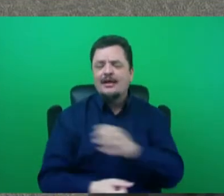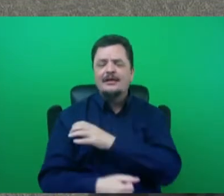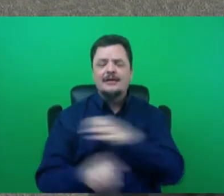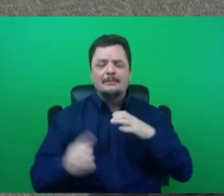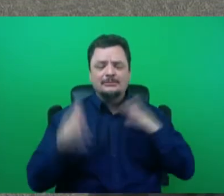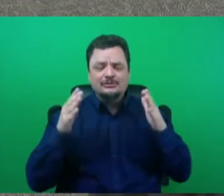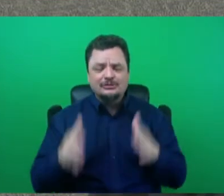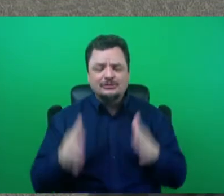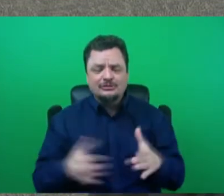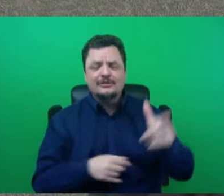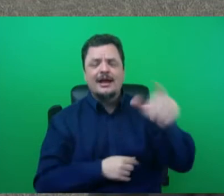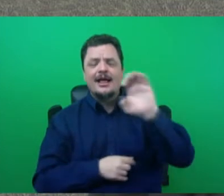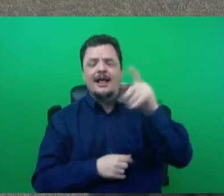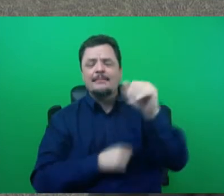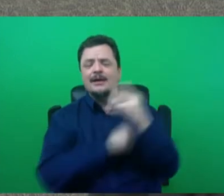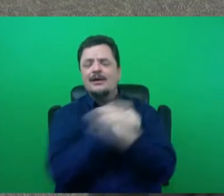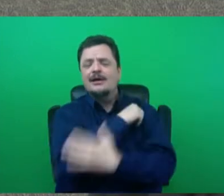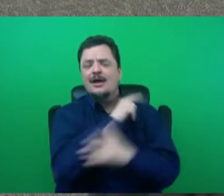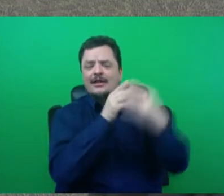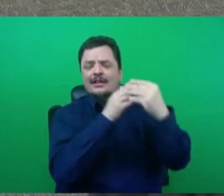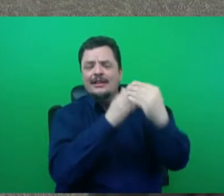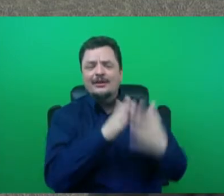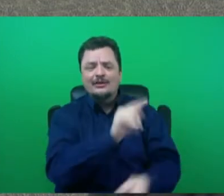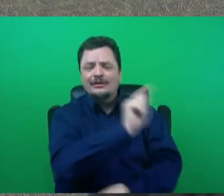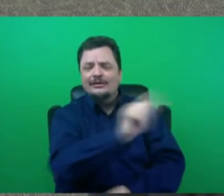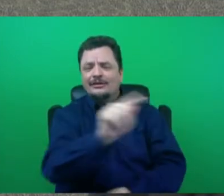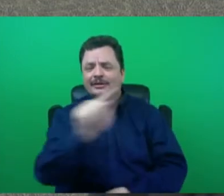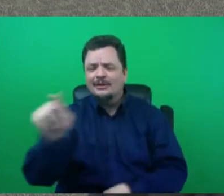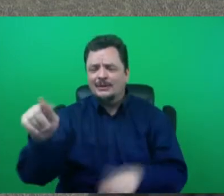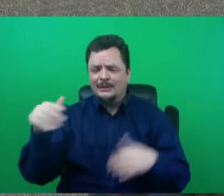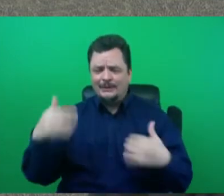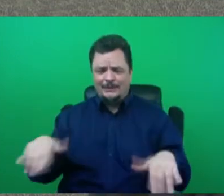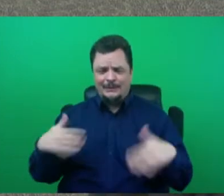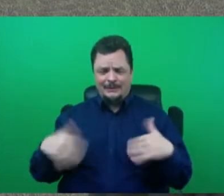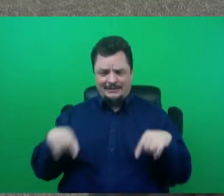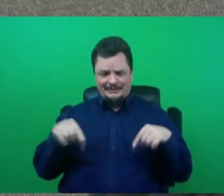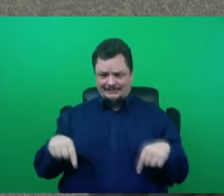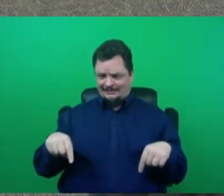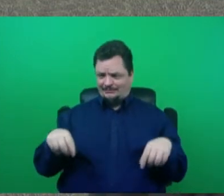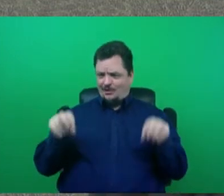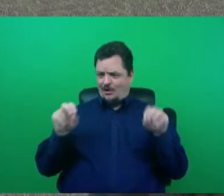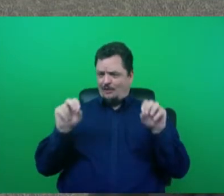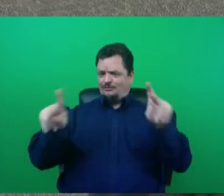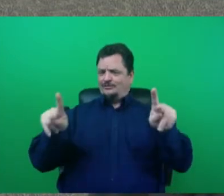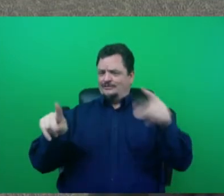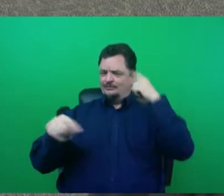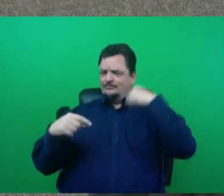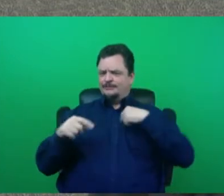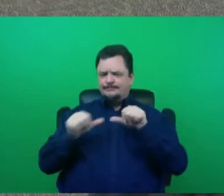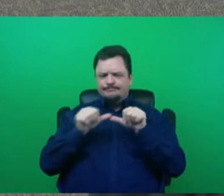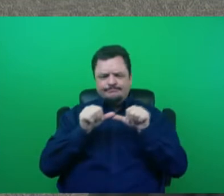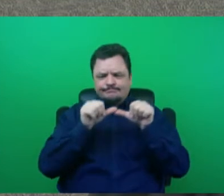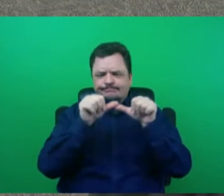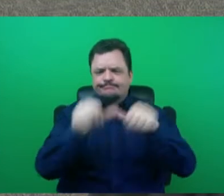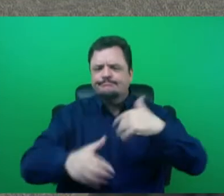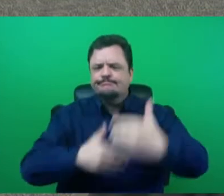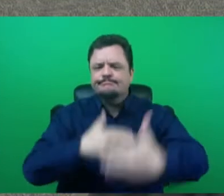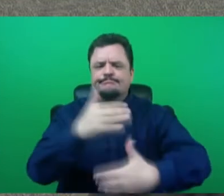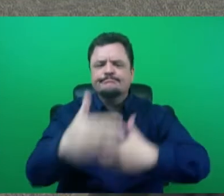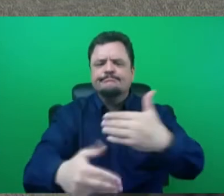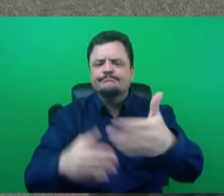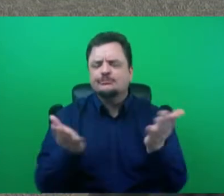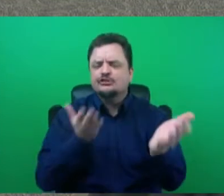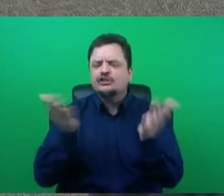phenomenal opportunity for me to continue to serve the community in the way that I've always wanted to as a